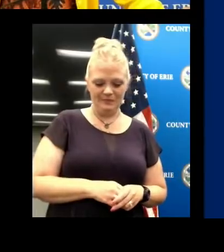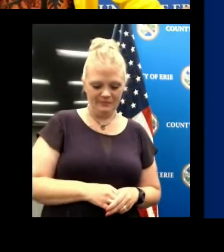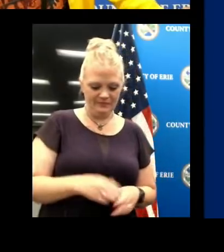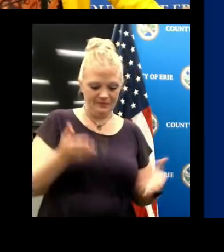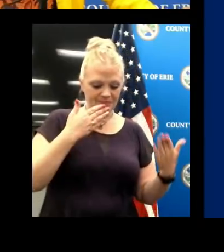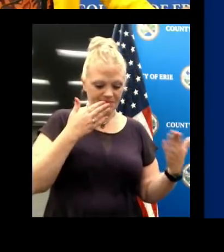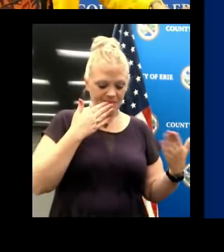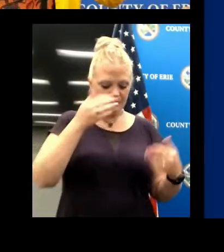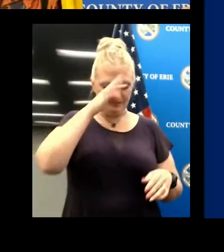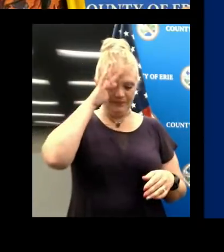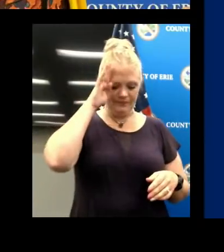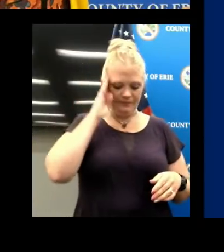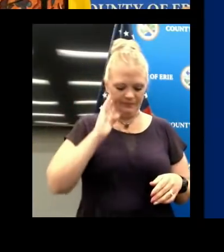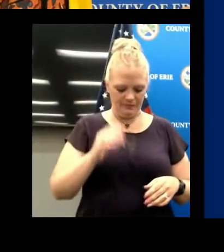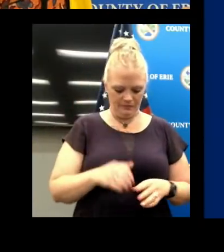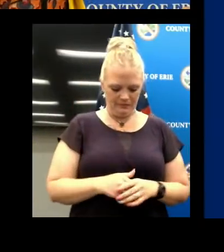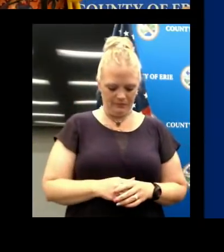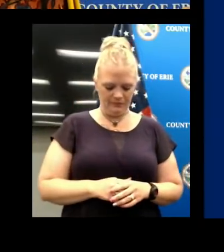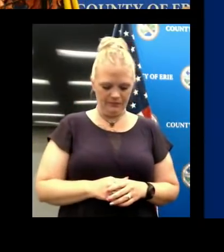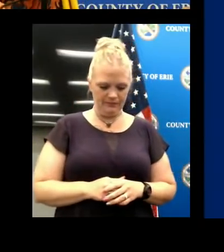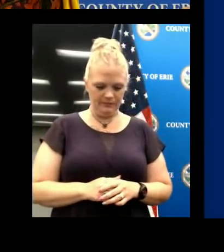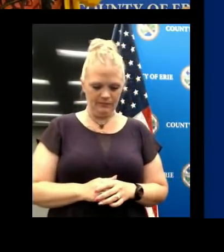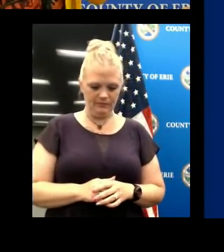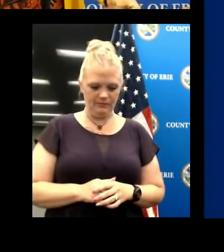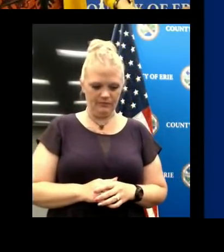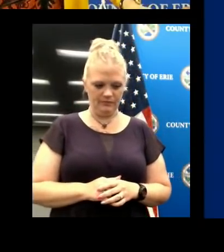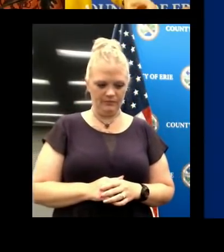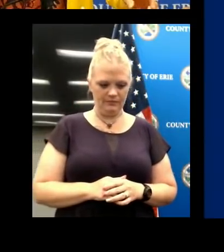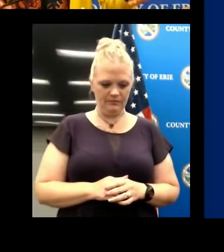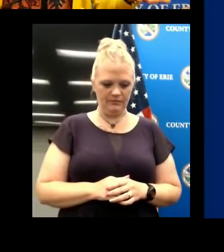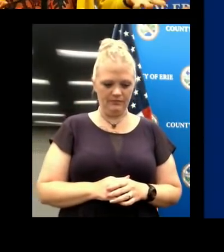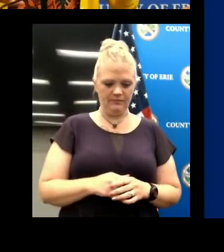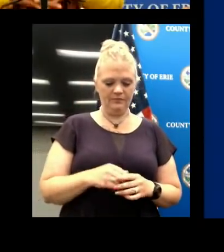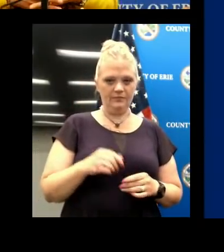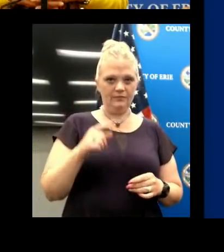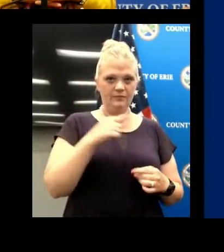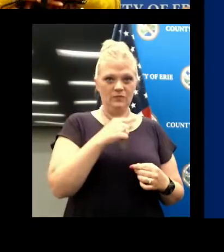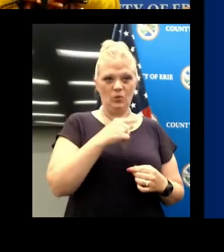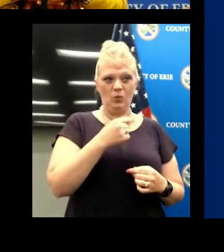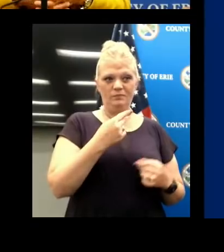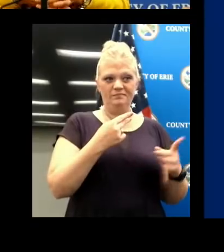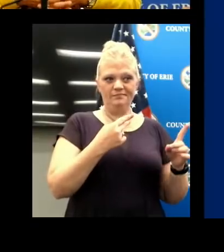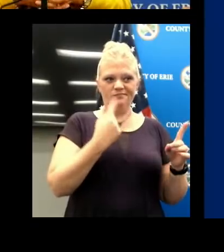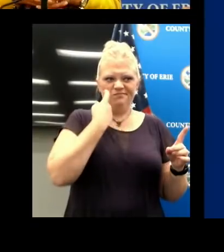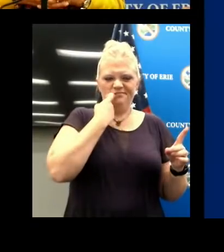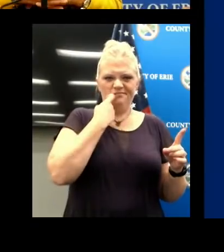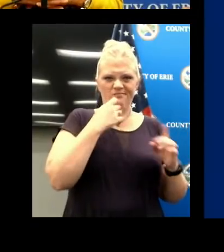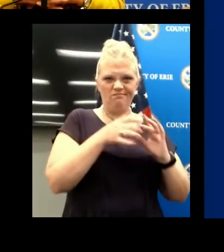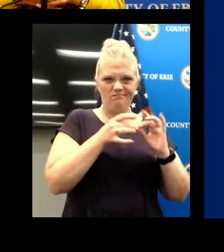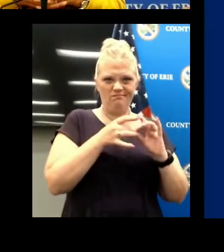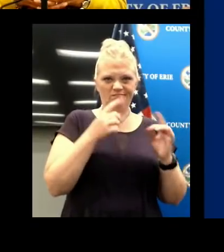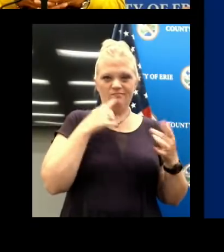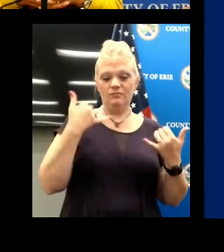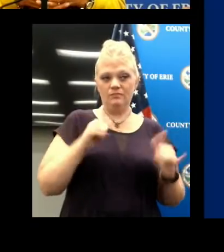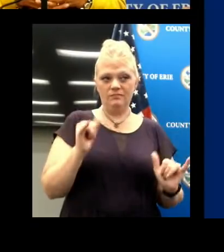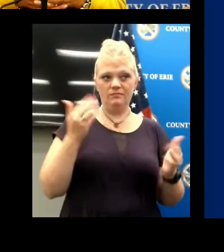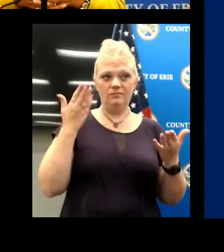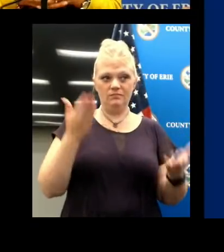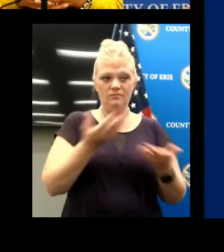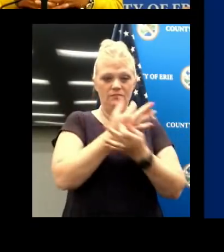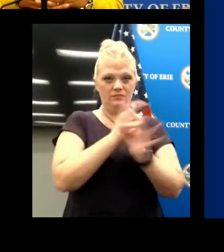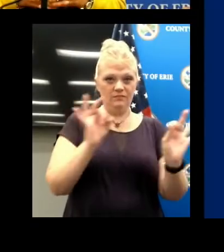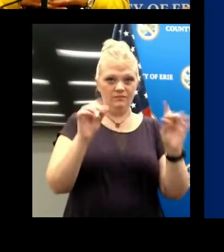Thank you. So, so our county executive alluded that we are still offering